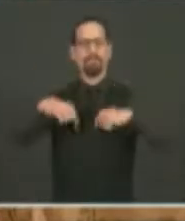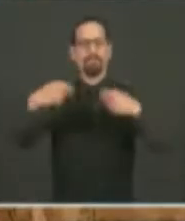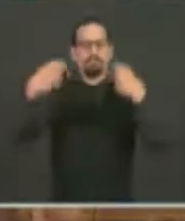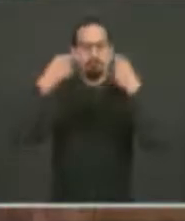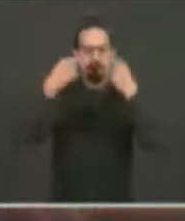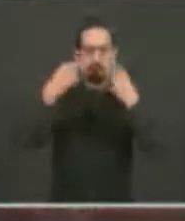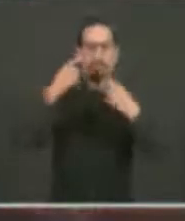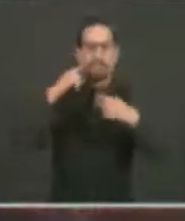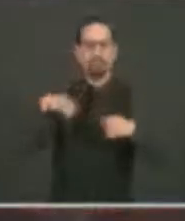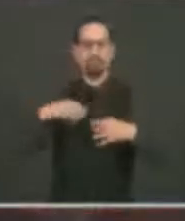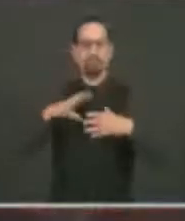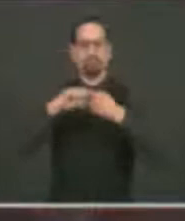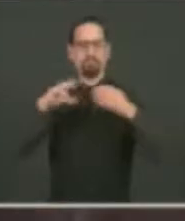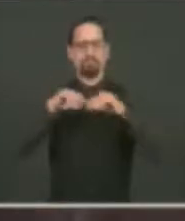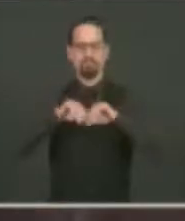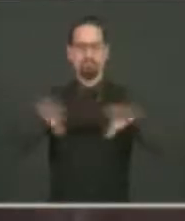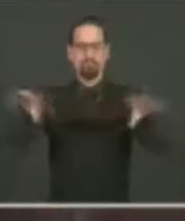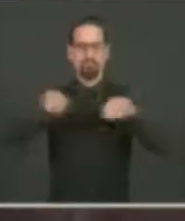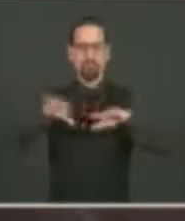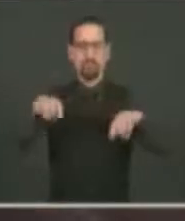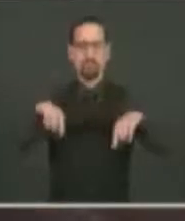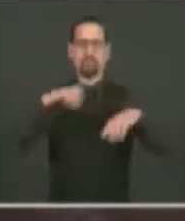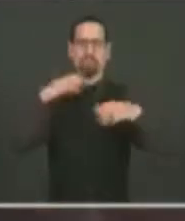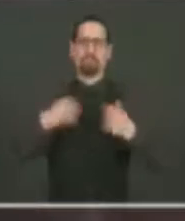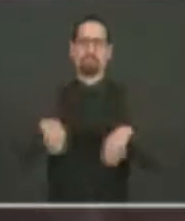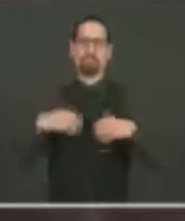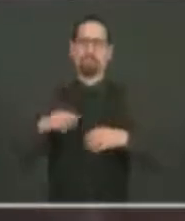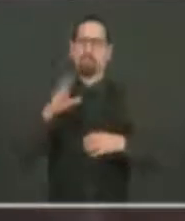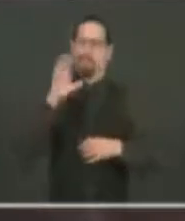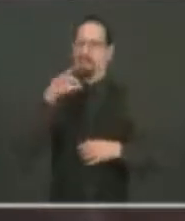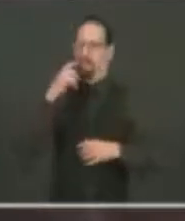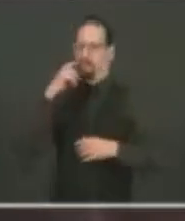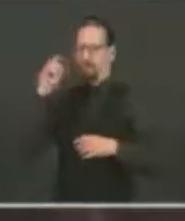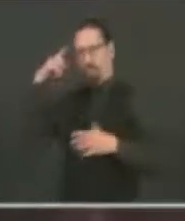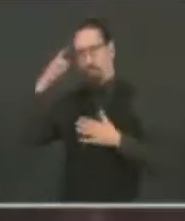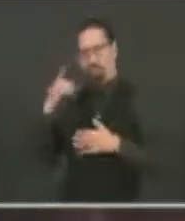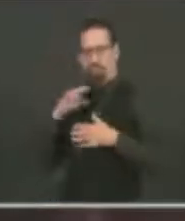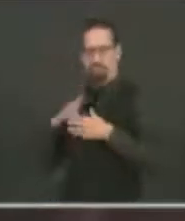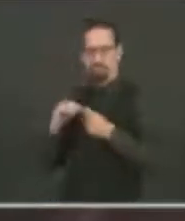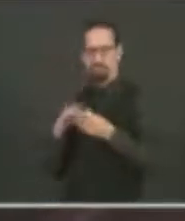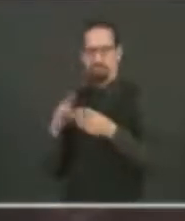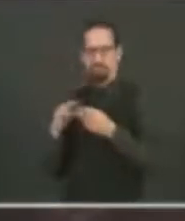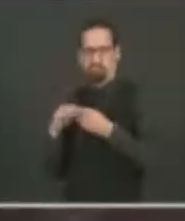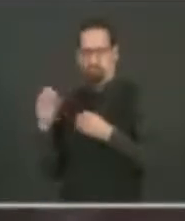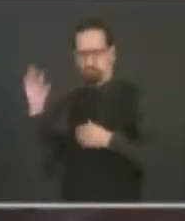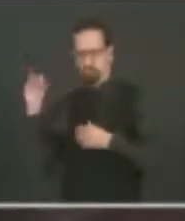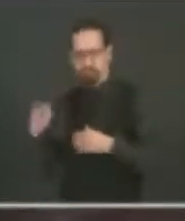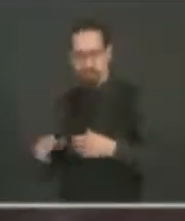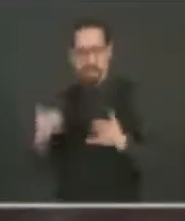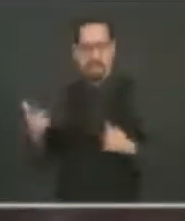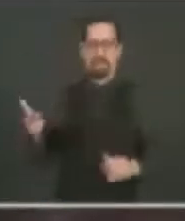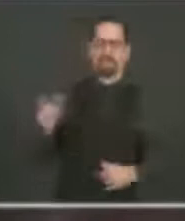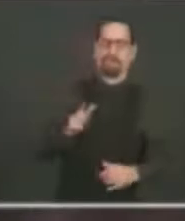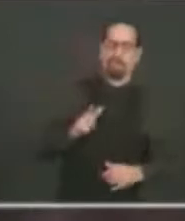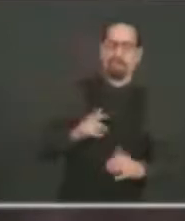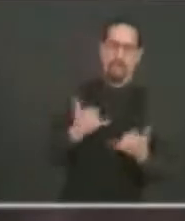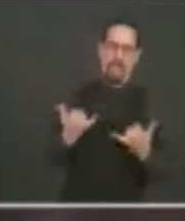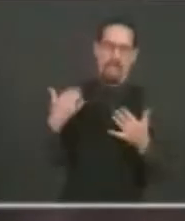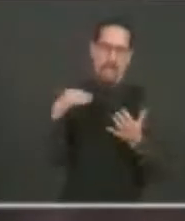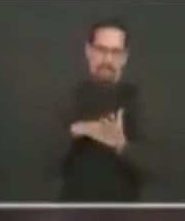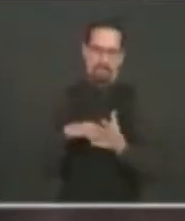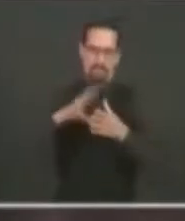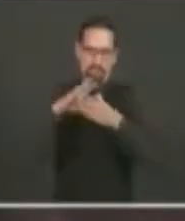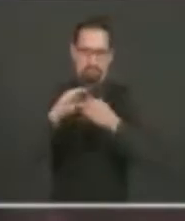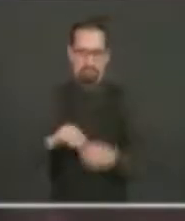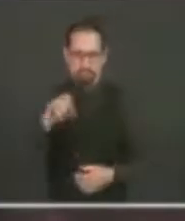with information for you today, so this is the place to tune in for that. As the governor said, we